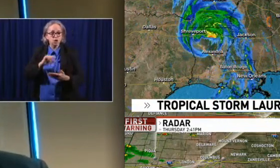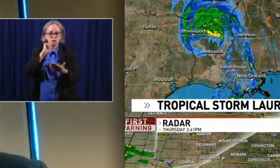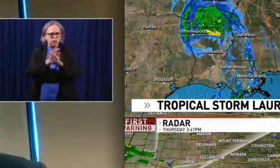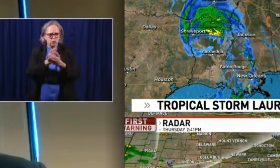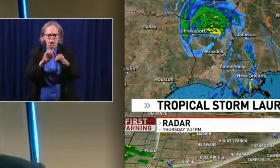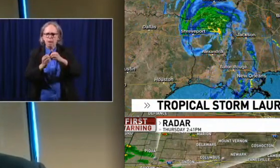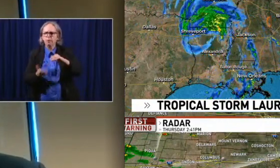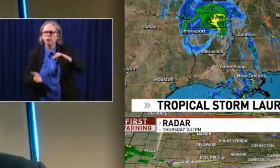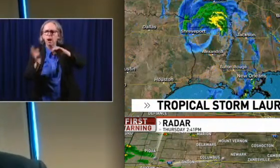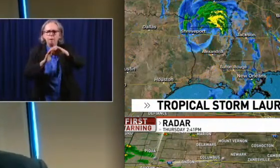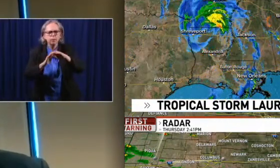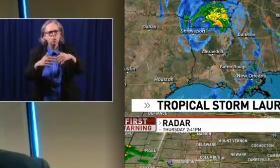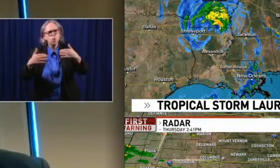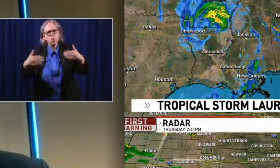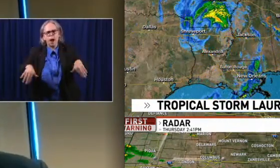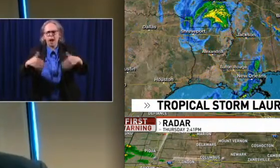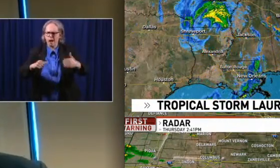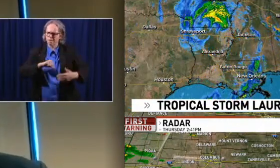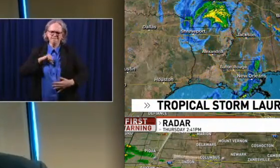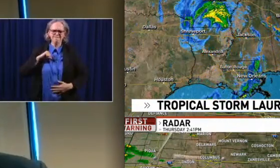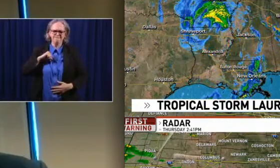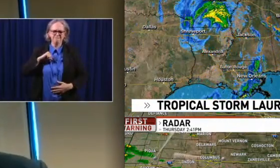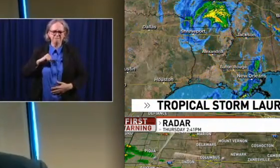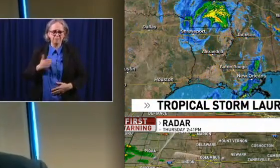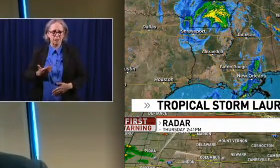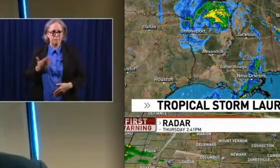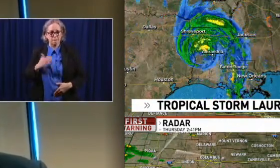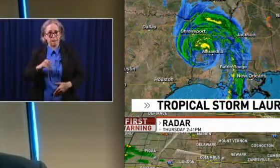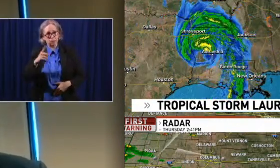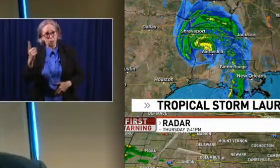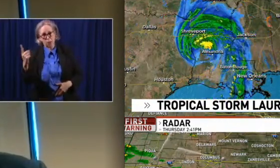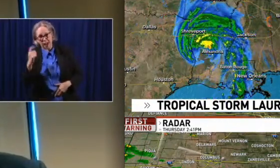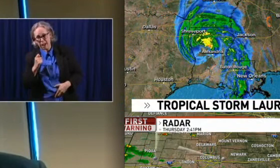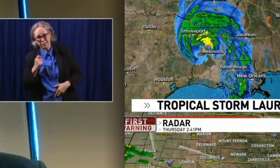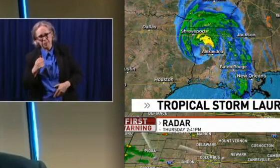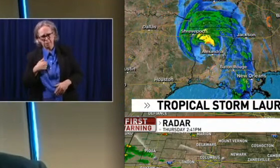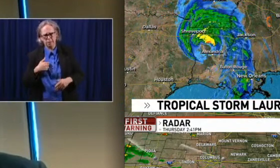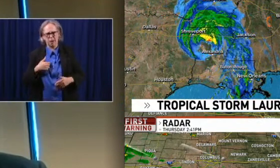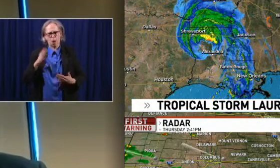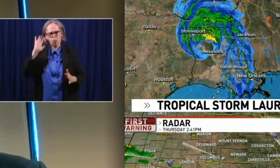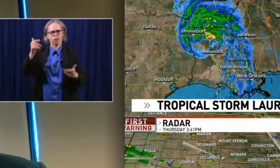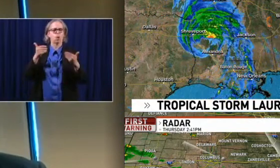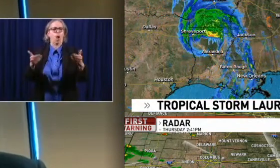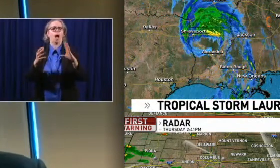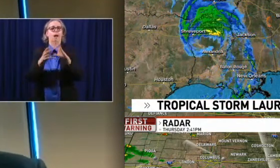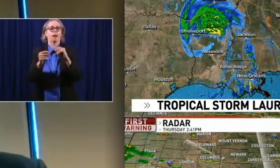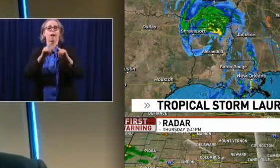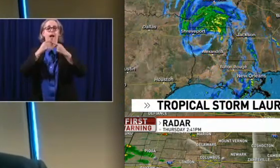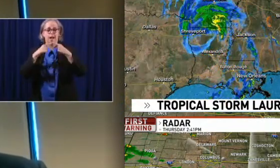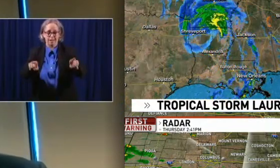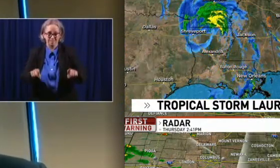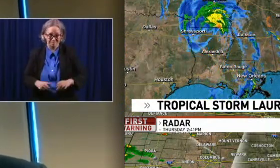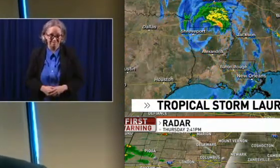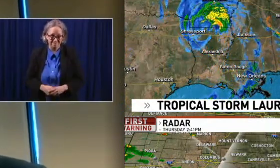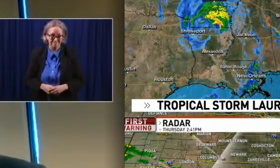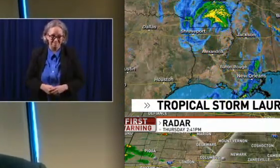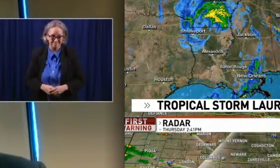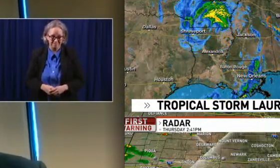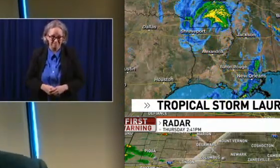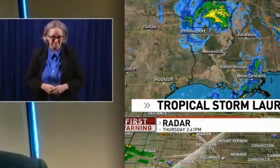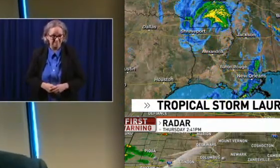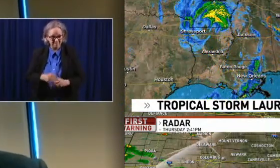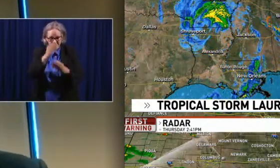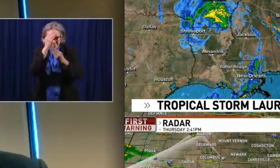later on, but I'm going to get out a little bit ahead of you and say to you that even though our students are